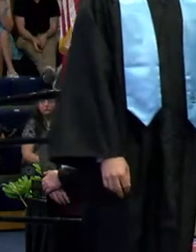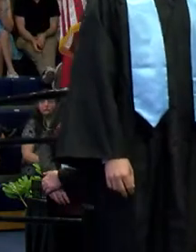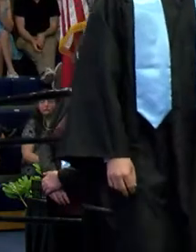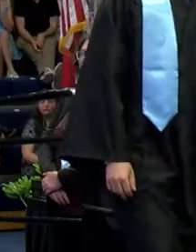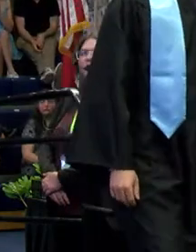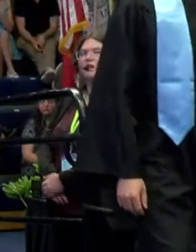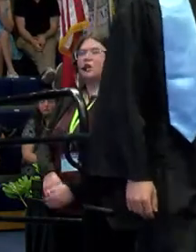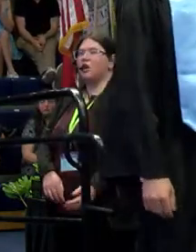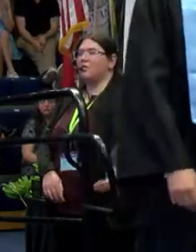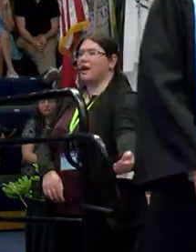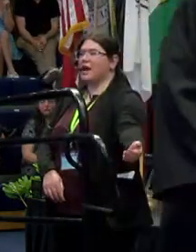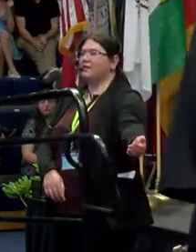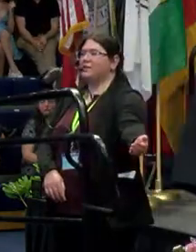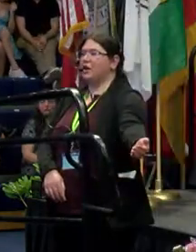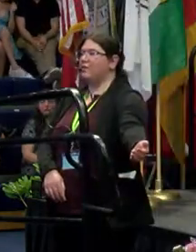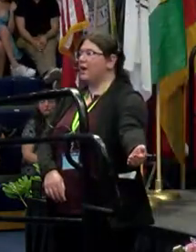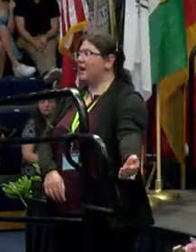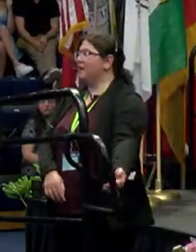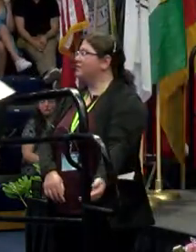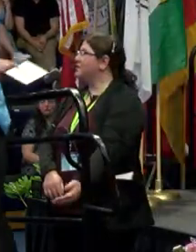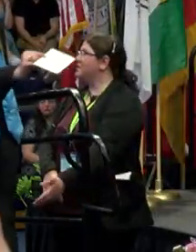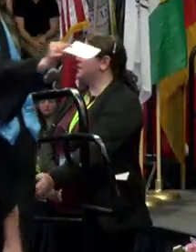Hunter Warren.